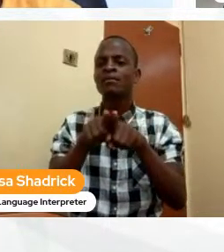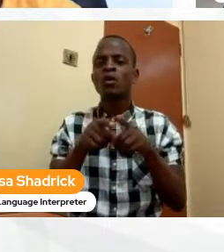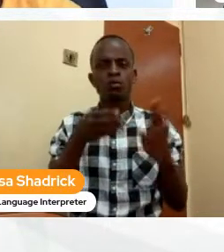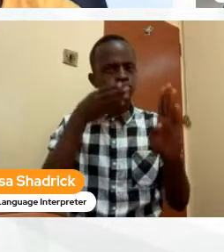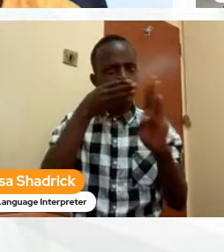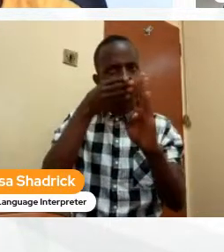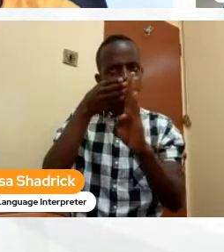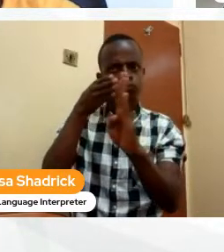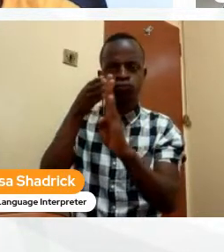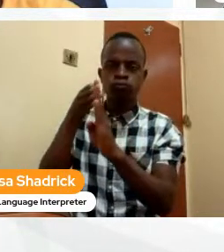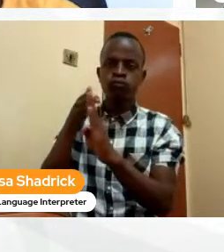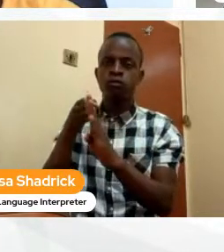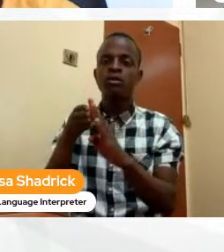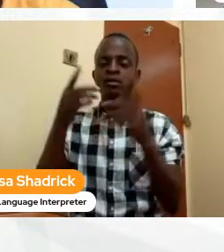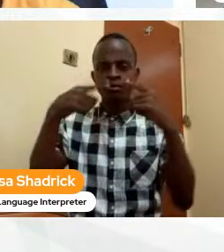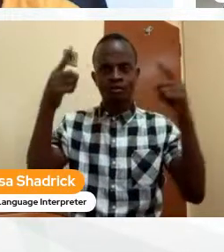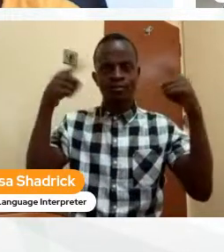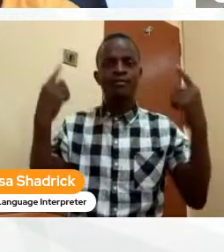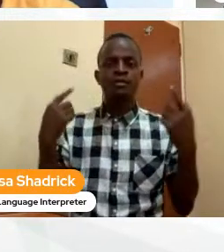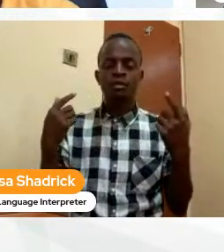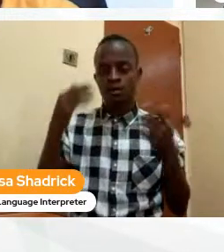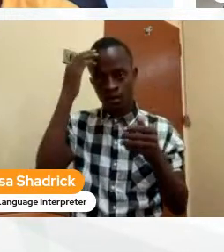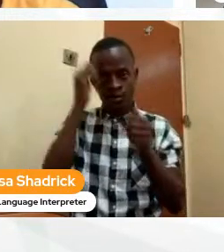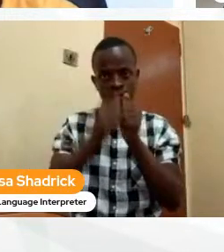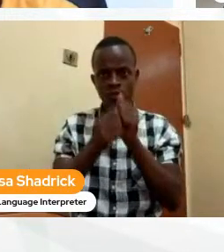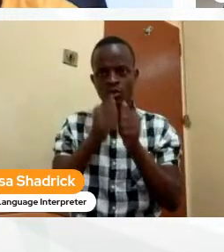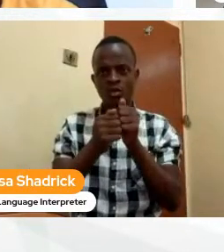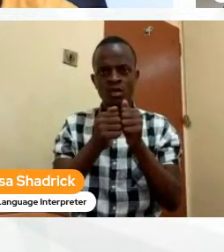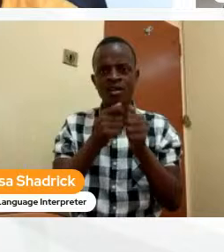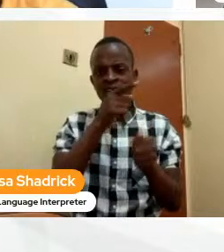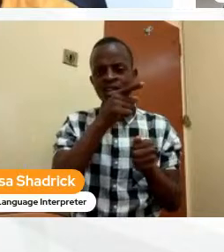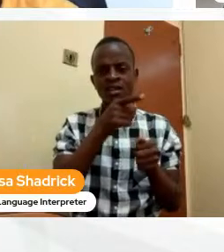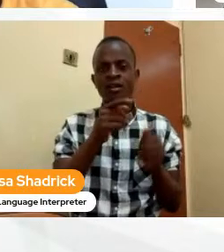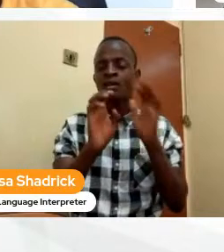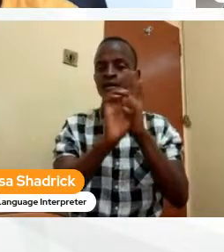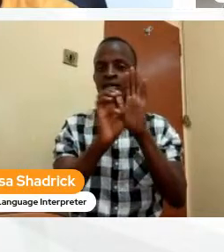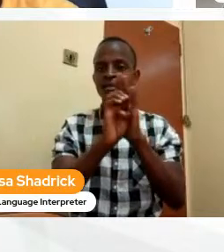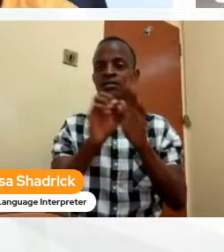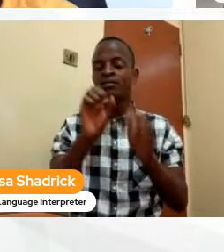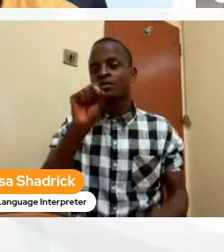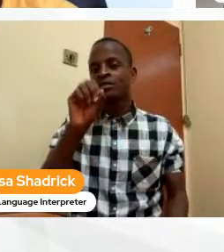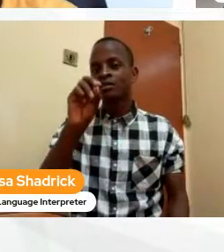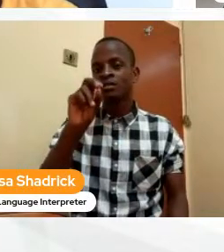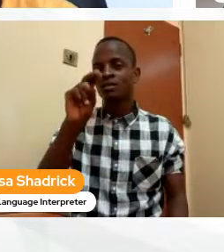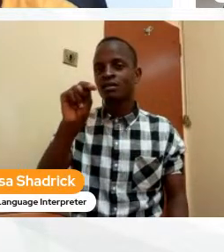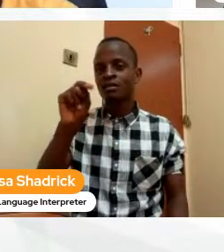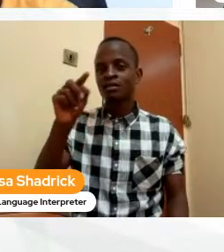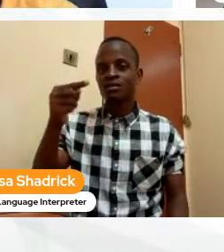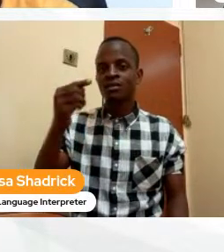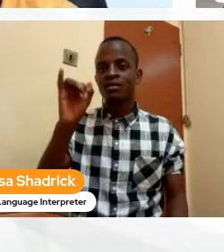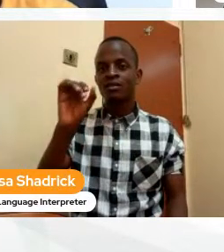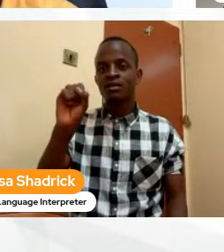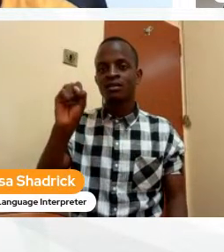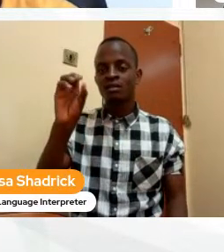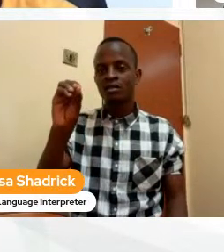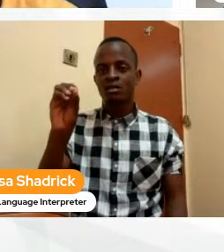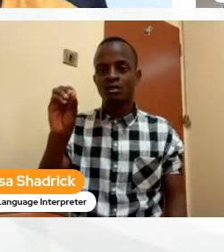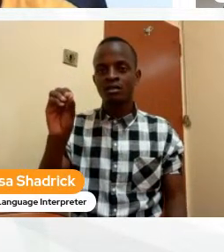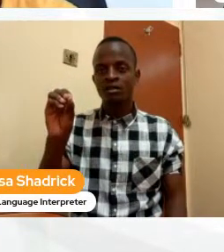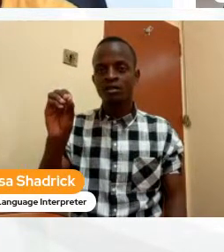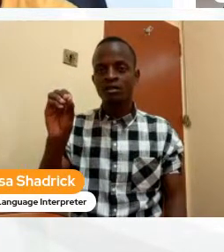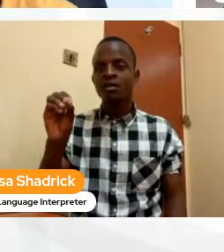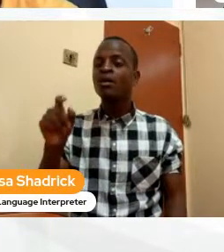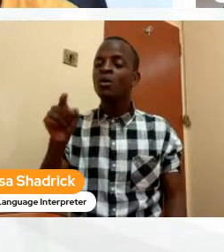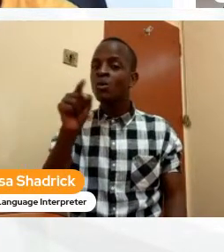this particular award. So, what does this award do? Songis has already told you that is